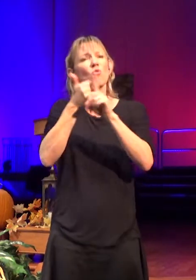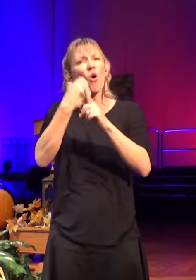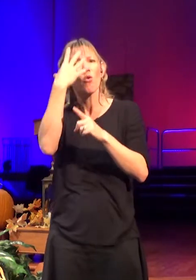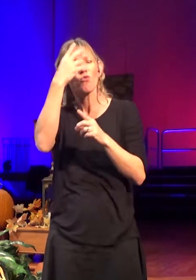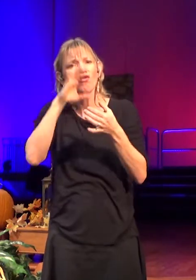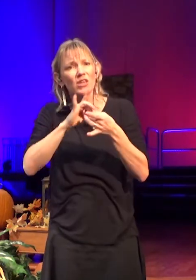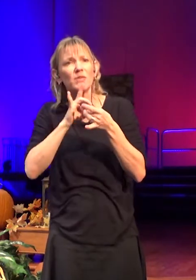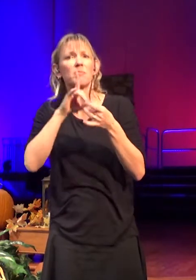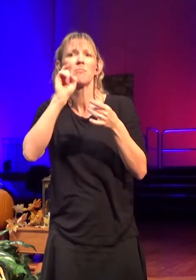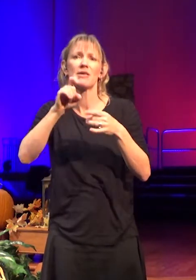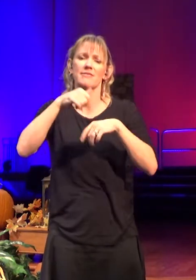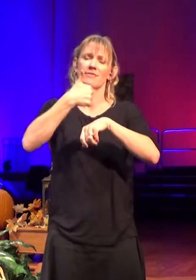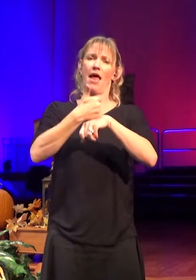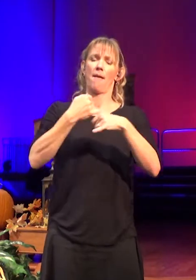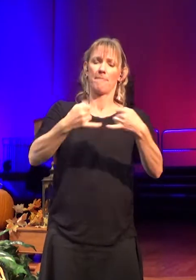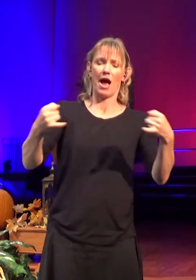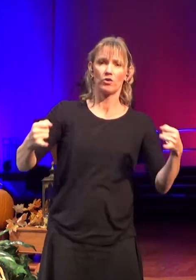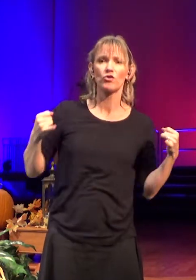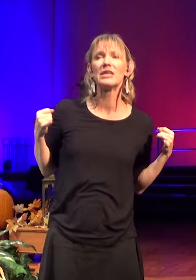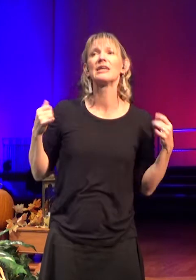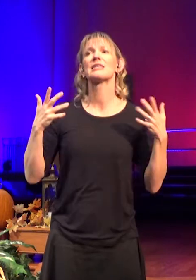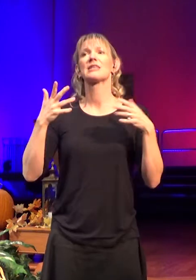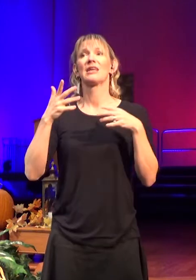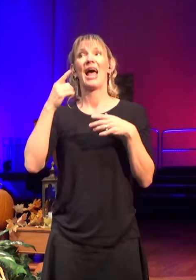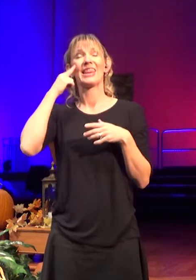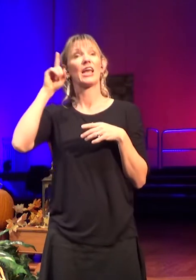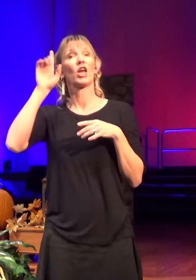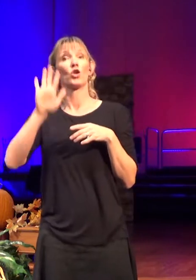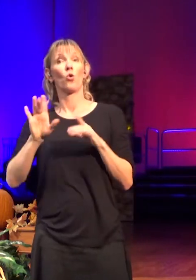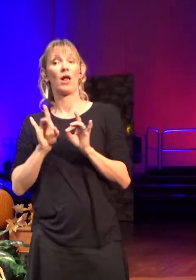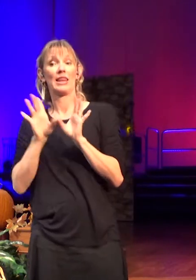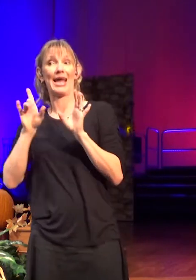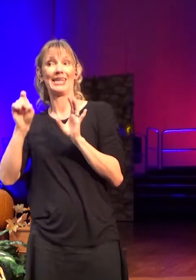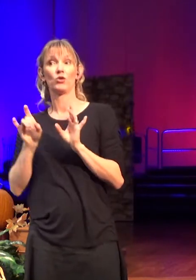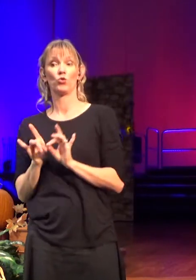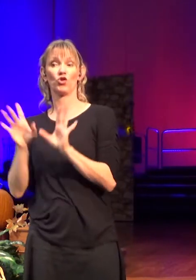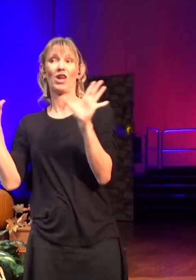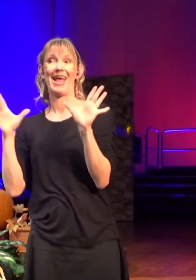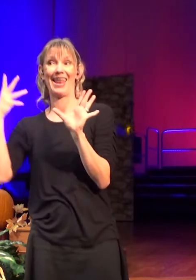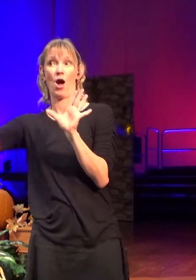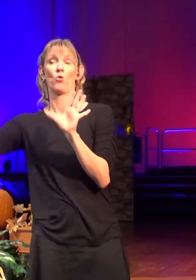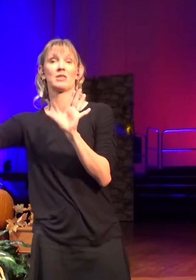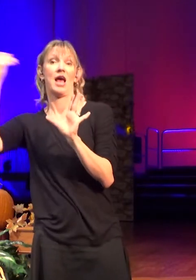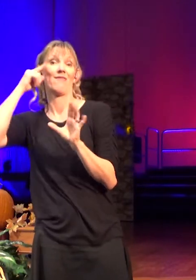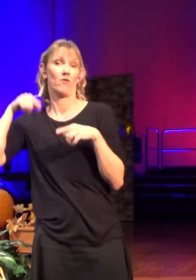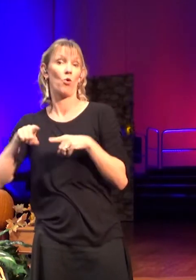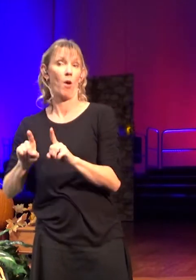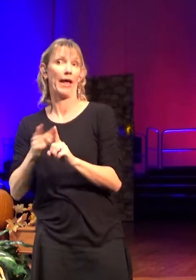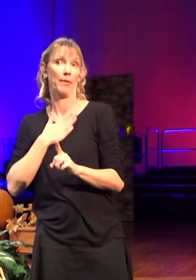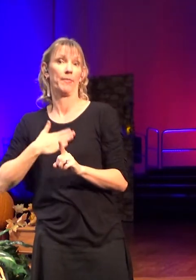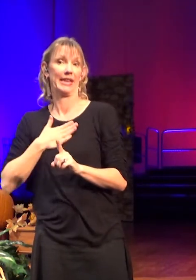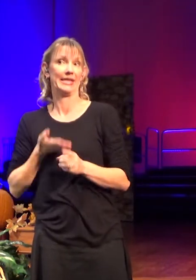In your own relationships, you have to set boundaries and make compromises. Honey, I think you're going to need to shine your light outside for a while.